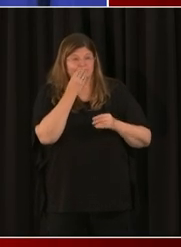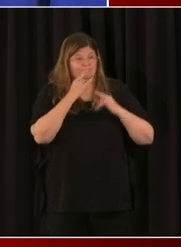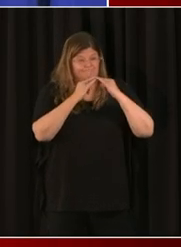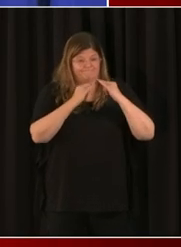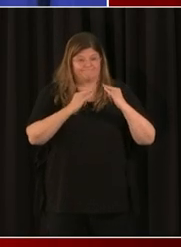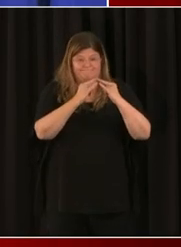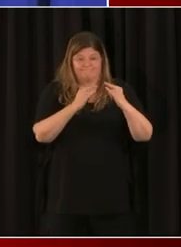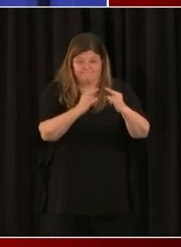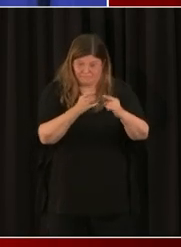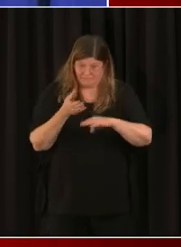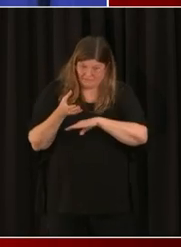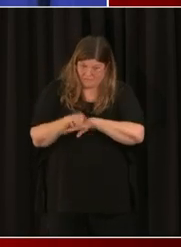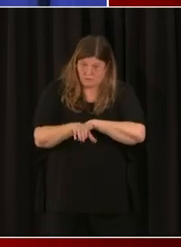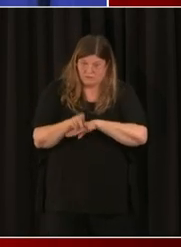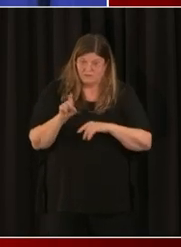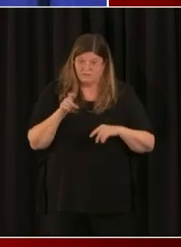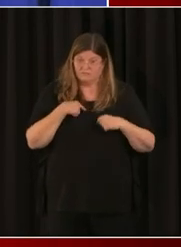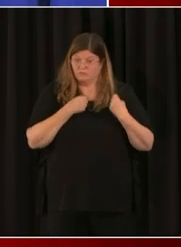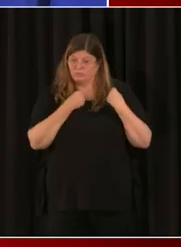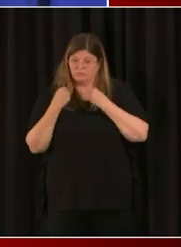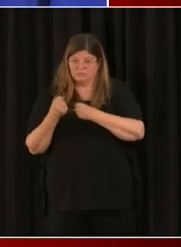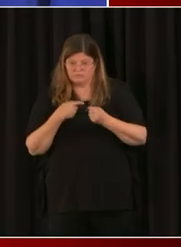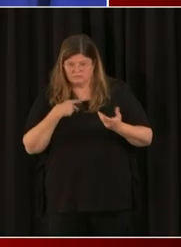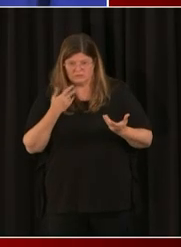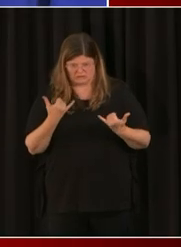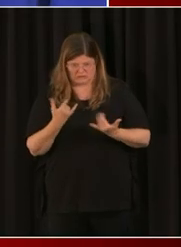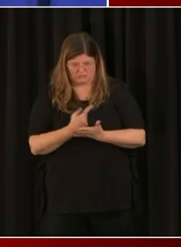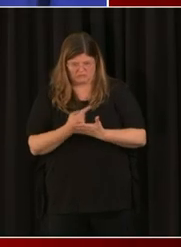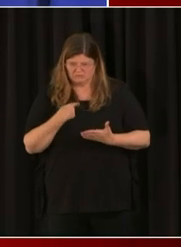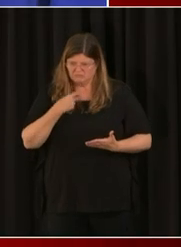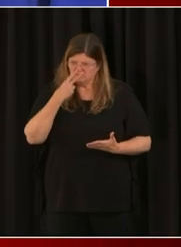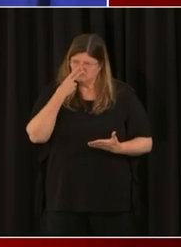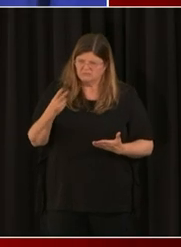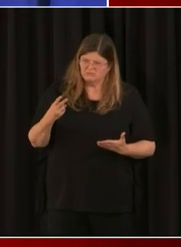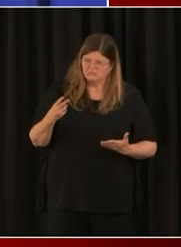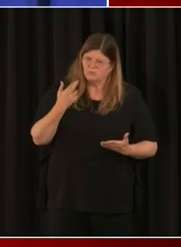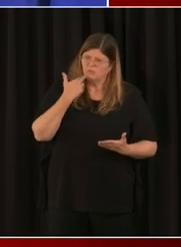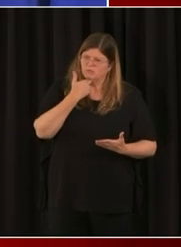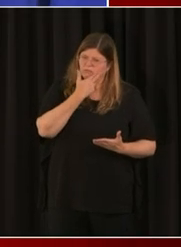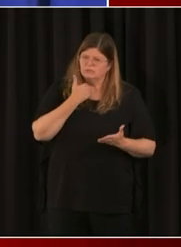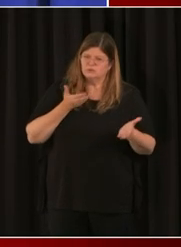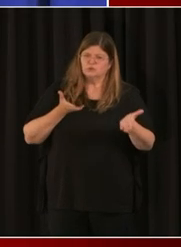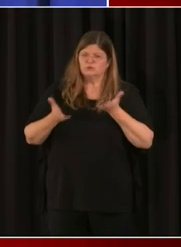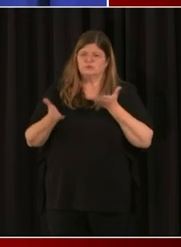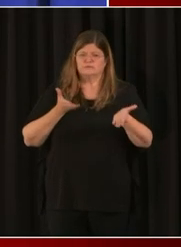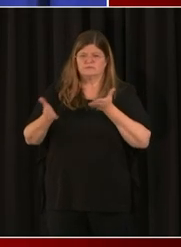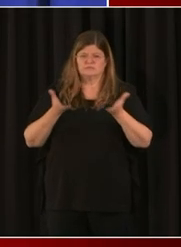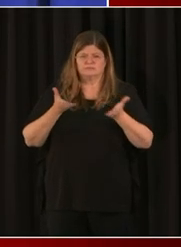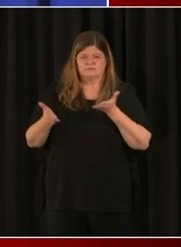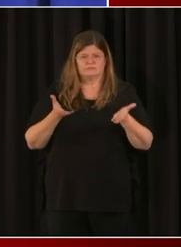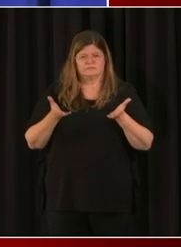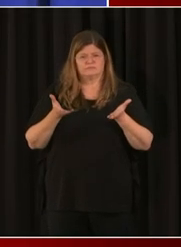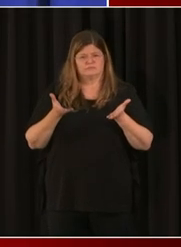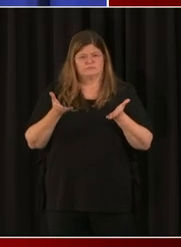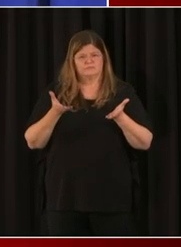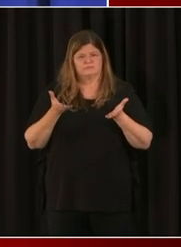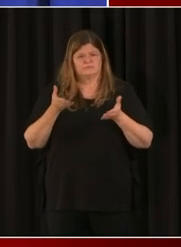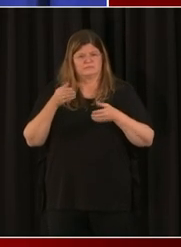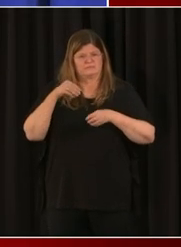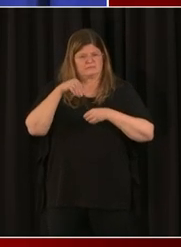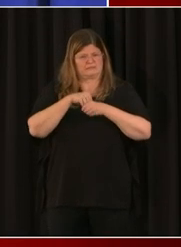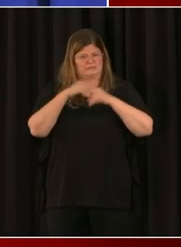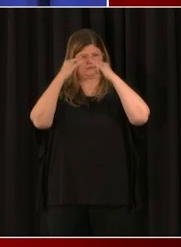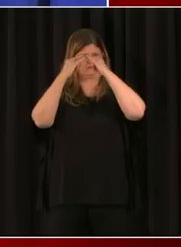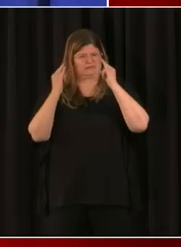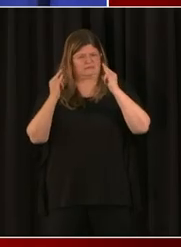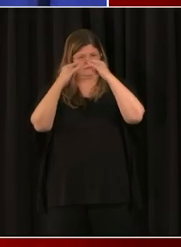at least, I'm driving around this weekend and even coming here this morning, I see restaurants that are serving what appears to be in